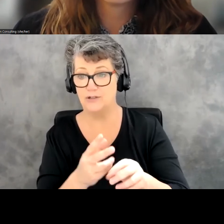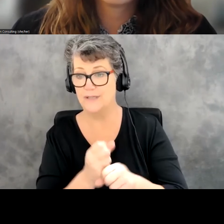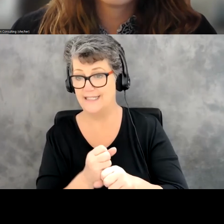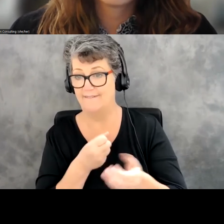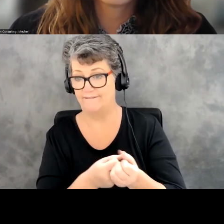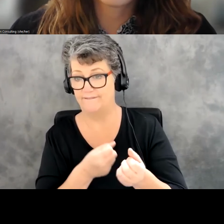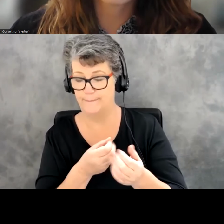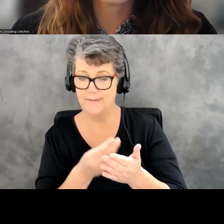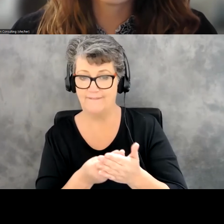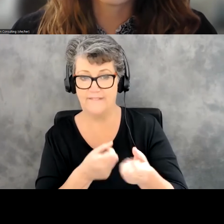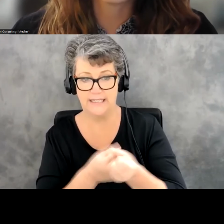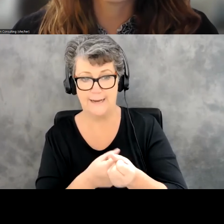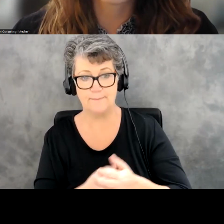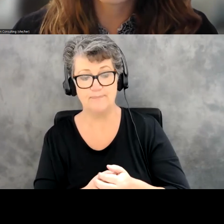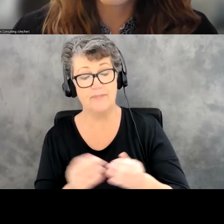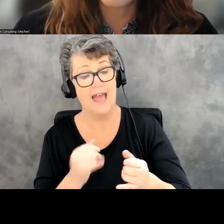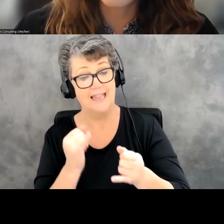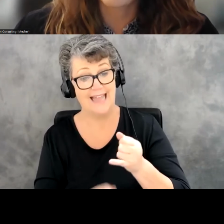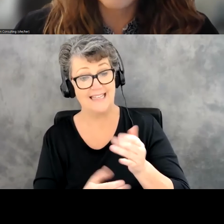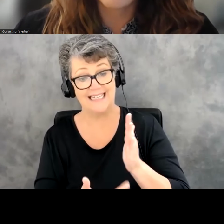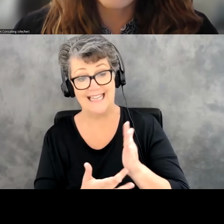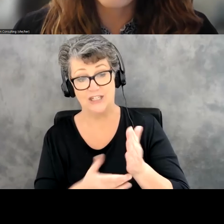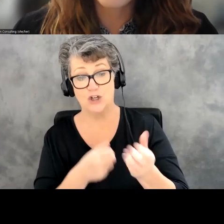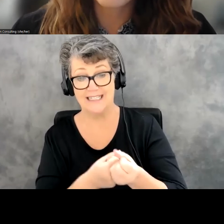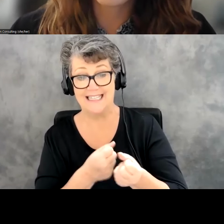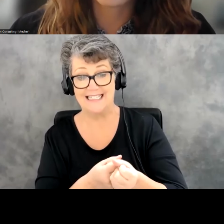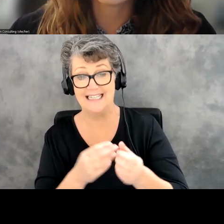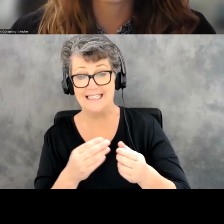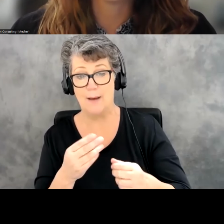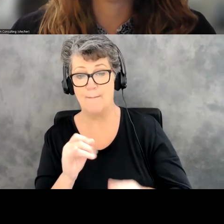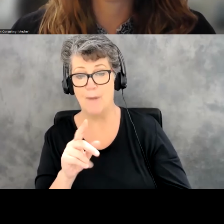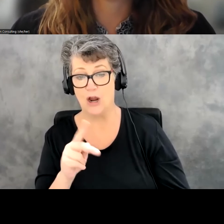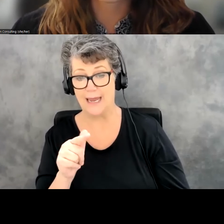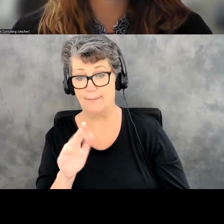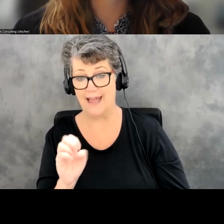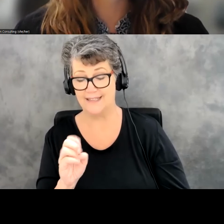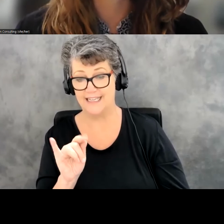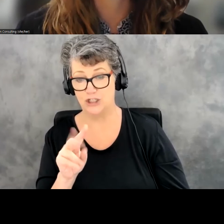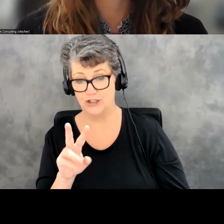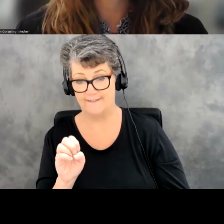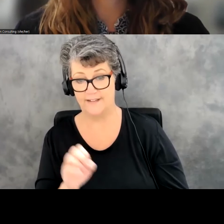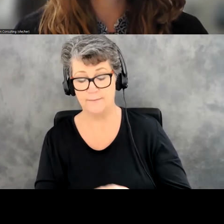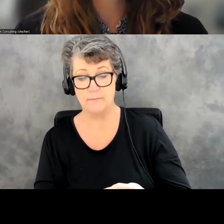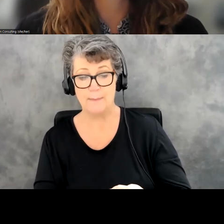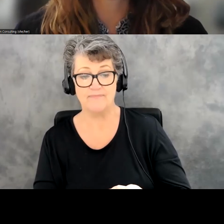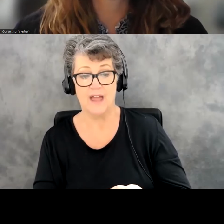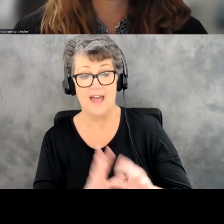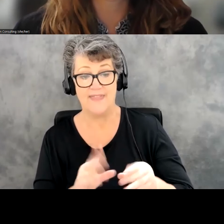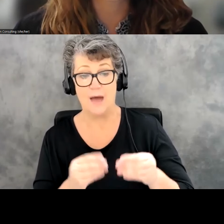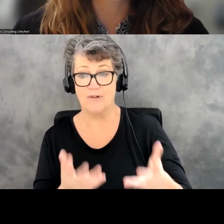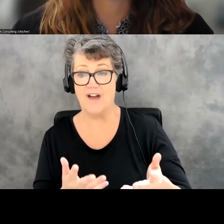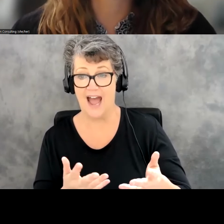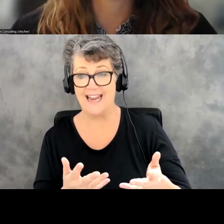funding. Lastly, there is a Technical Assistance Marketplace Initiative, which is providing